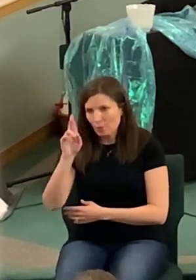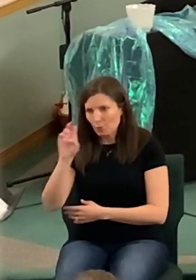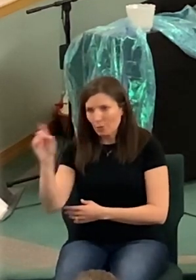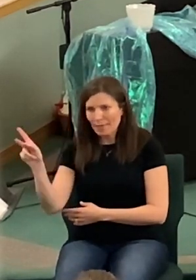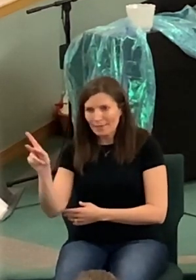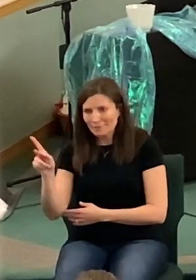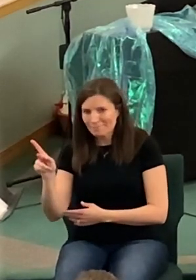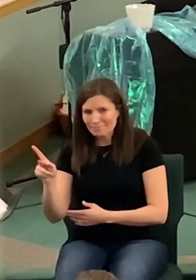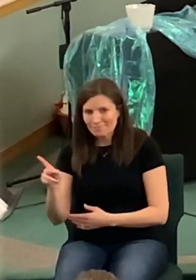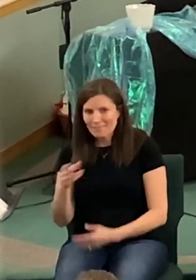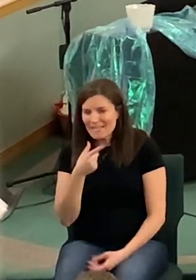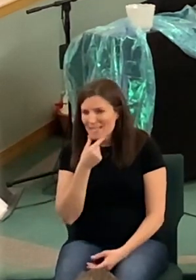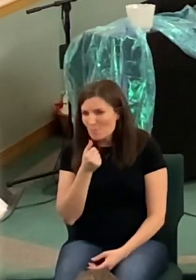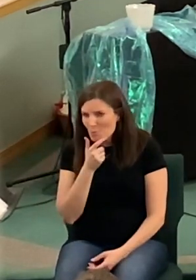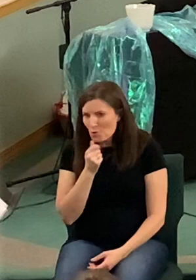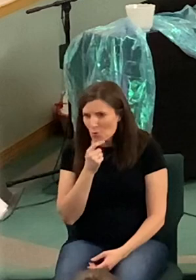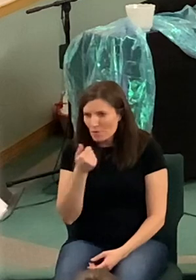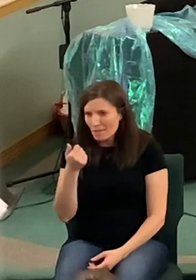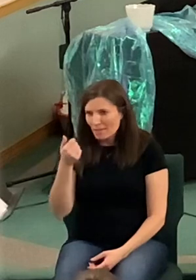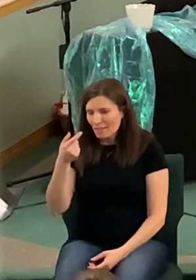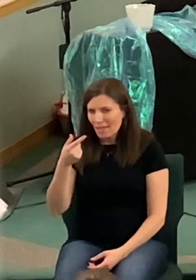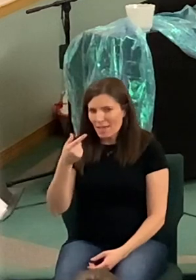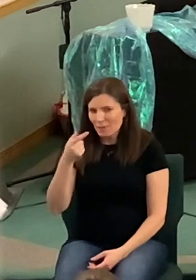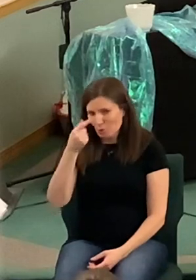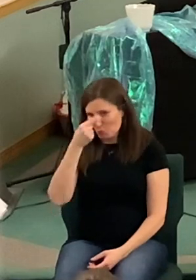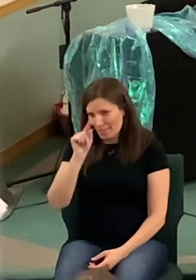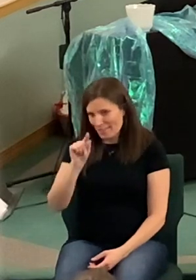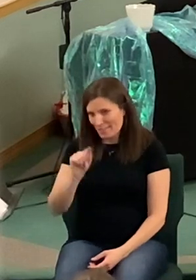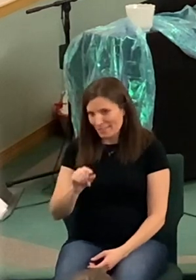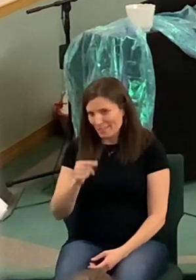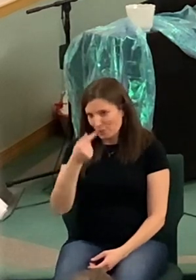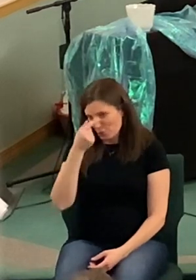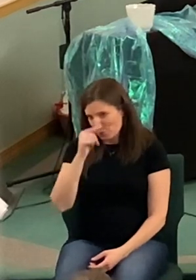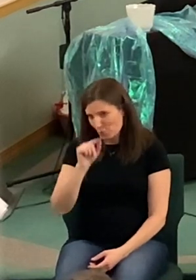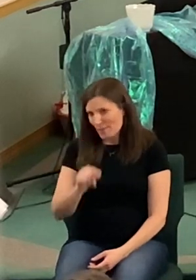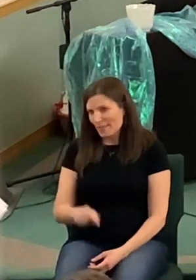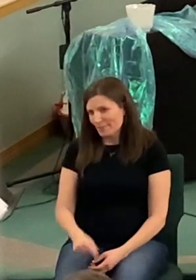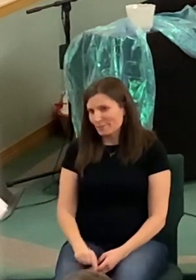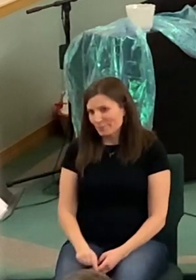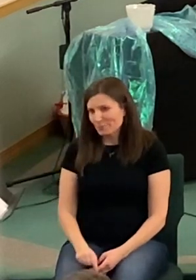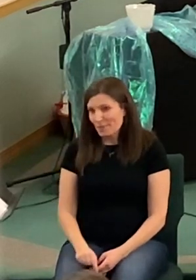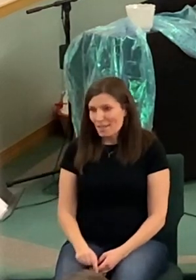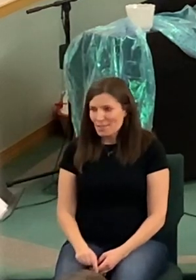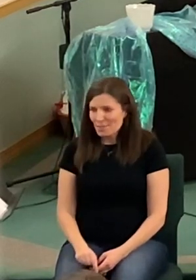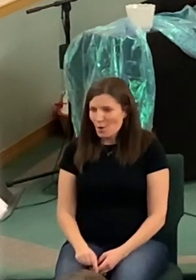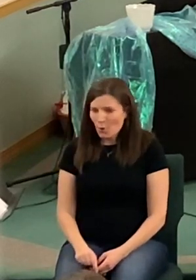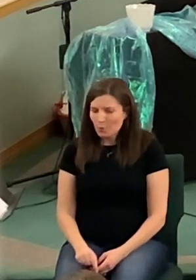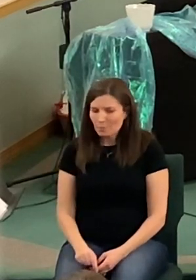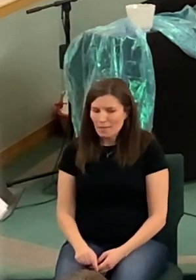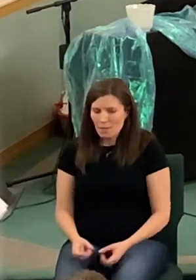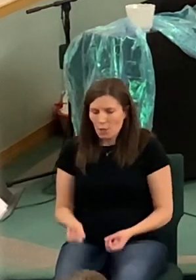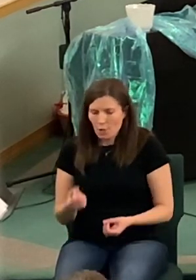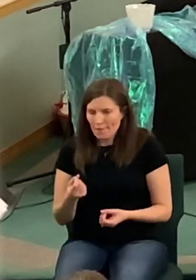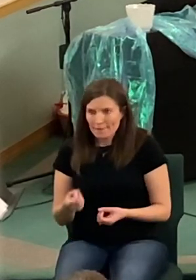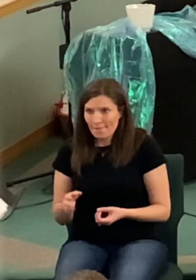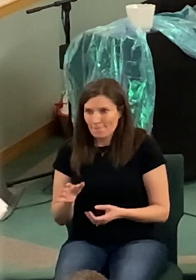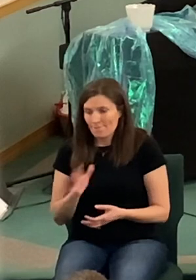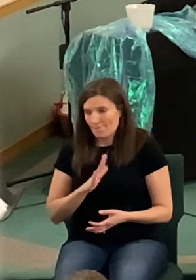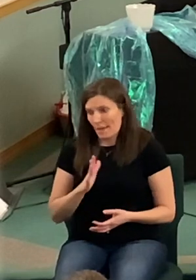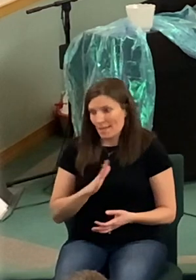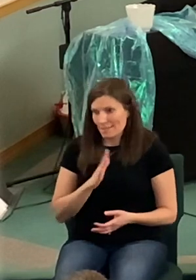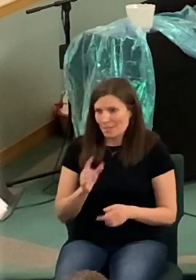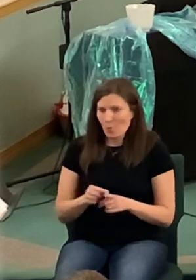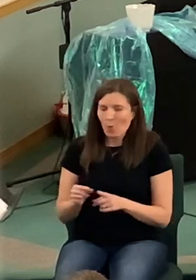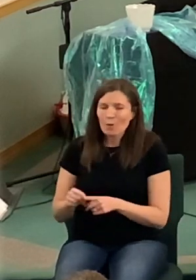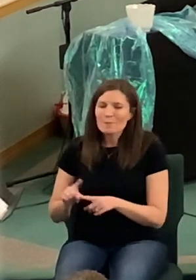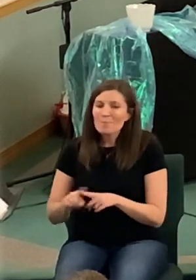obey. There's not much else there, but it means just to do what you're told. And that's what he's telling